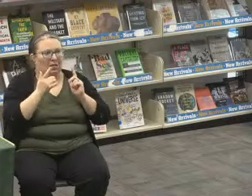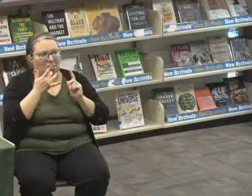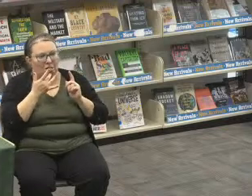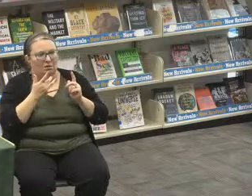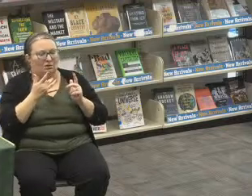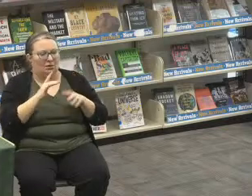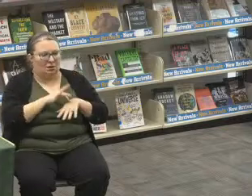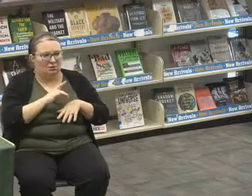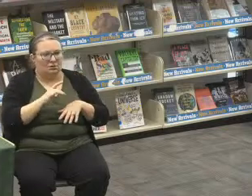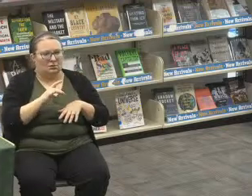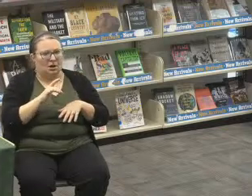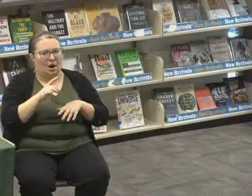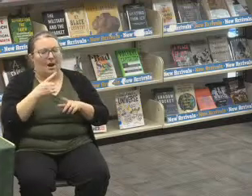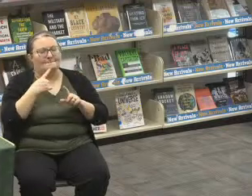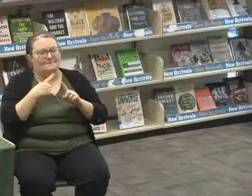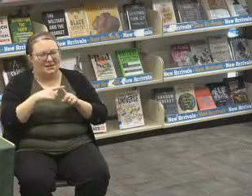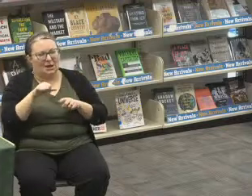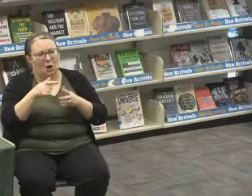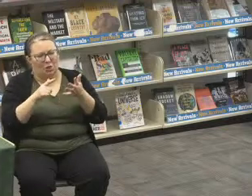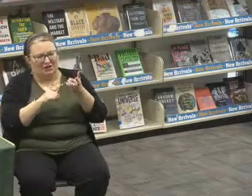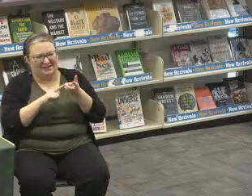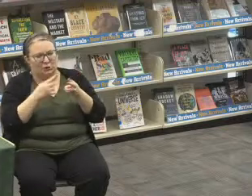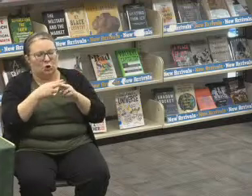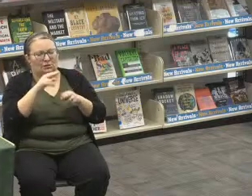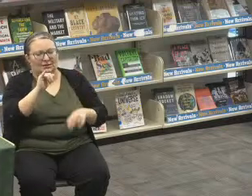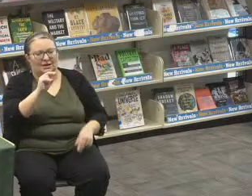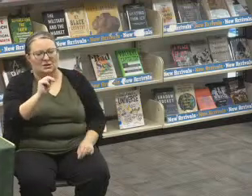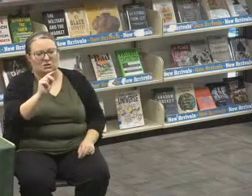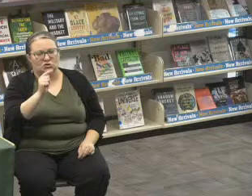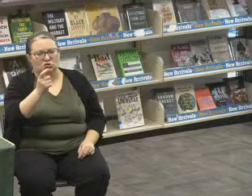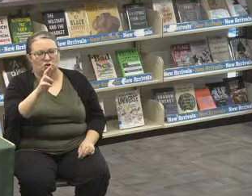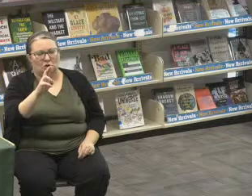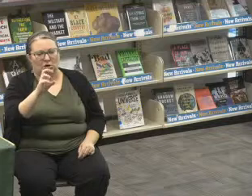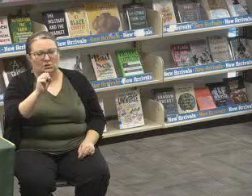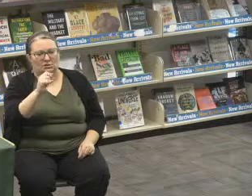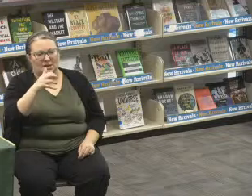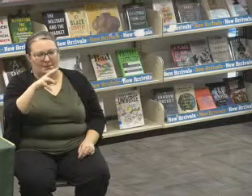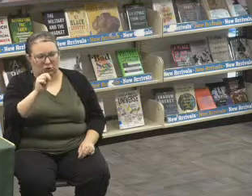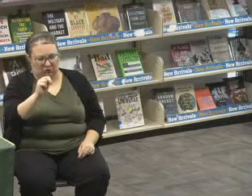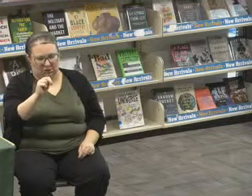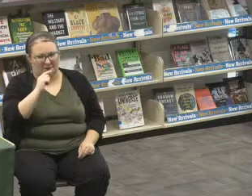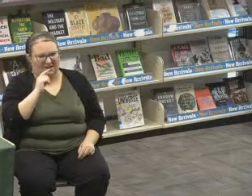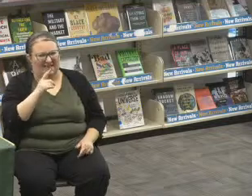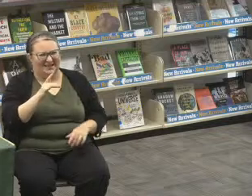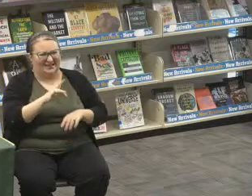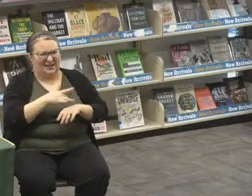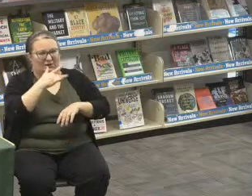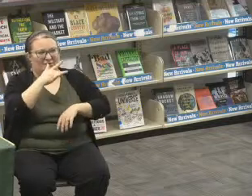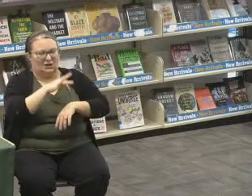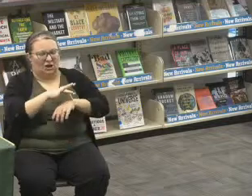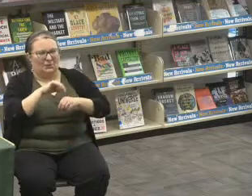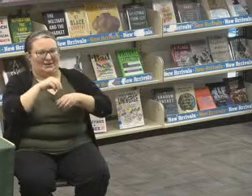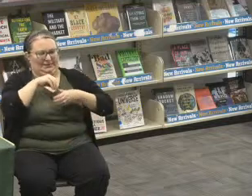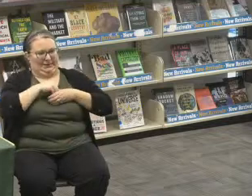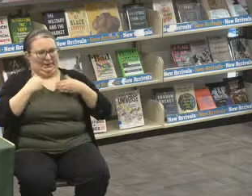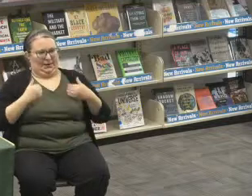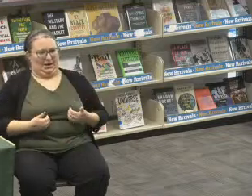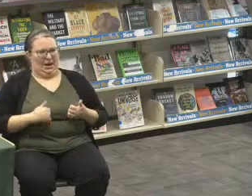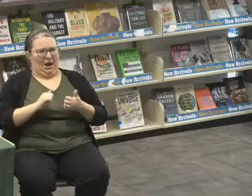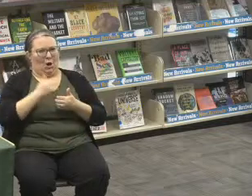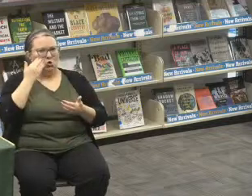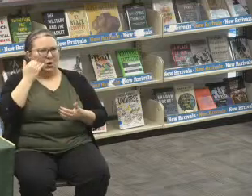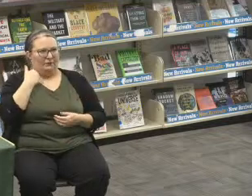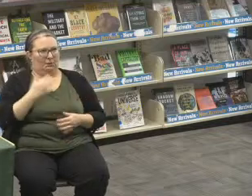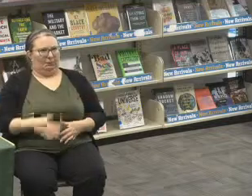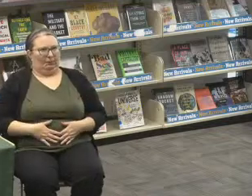sense I'm gonna call interoception, which is kind of like the sense of touch, but from the inside your body. It's how you know if you have to